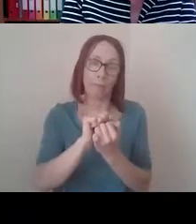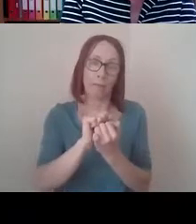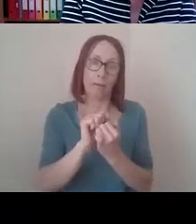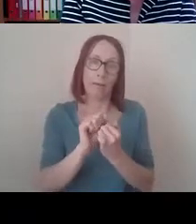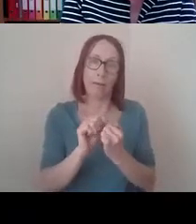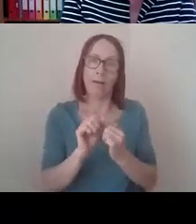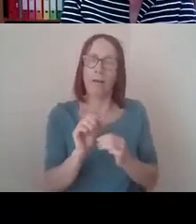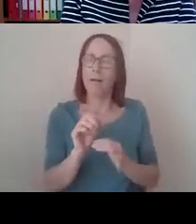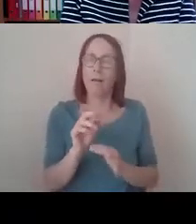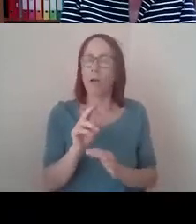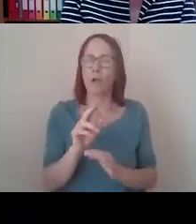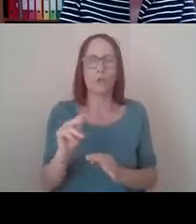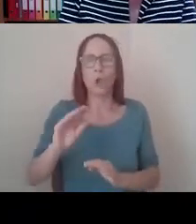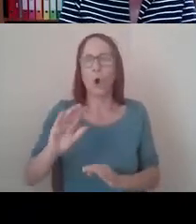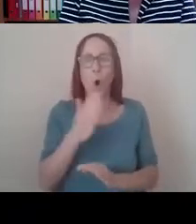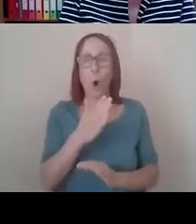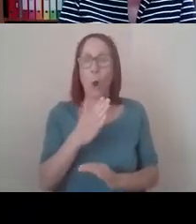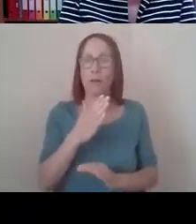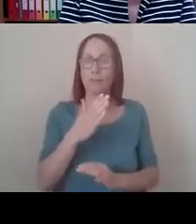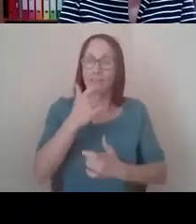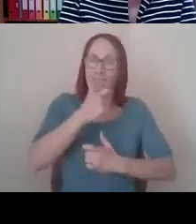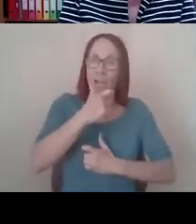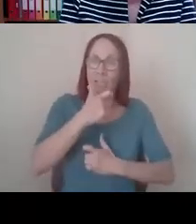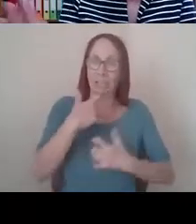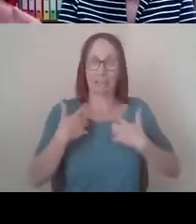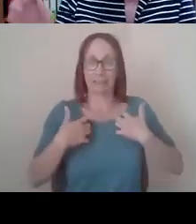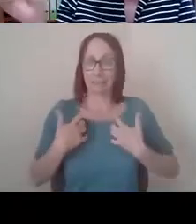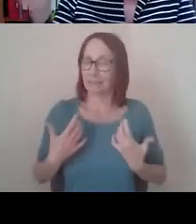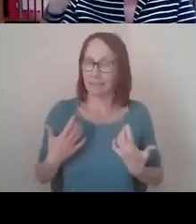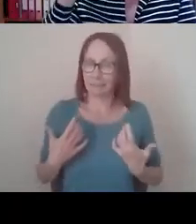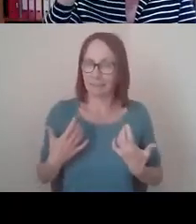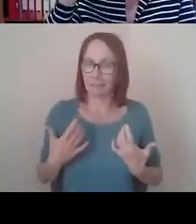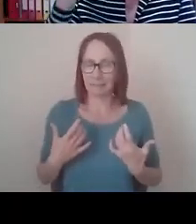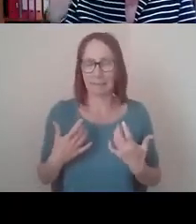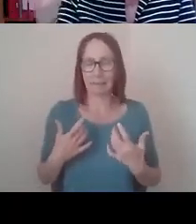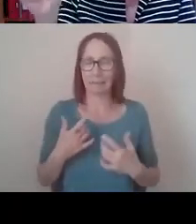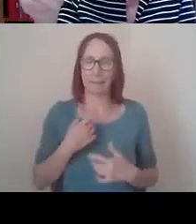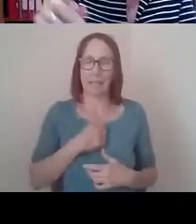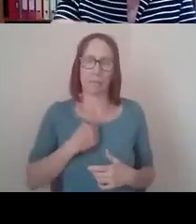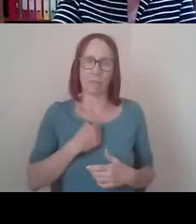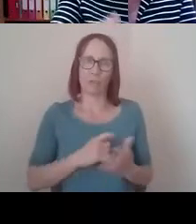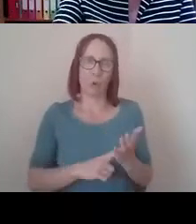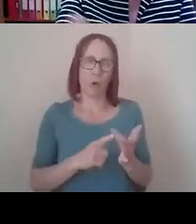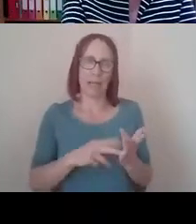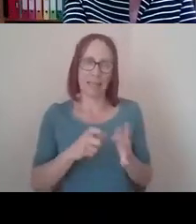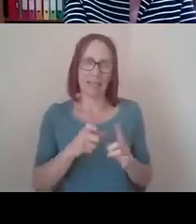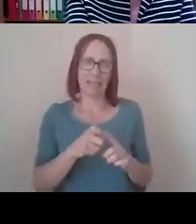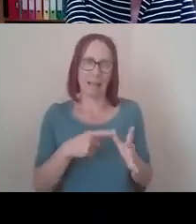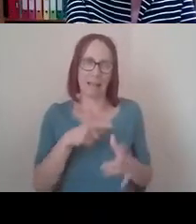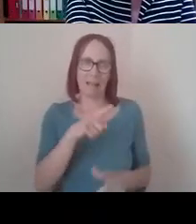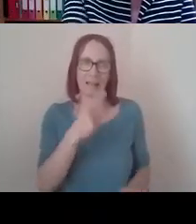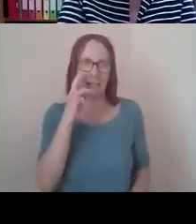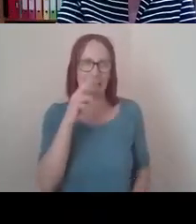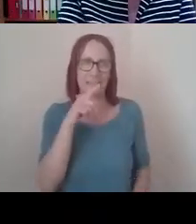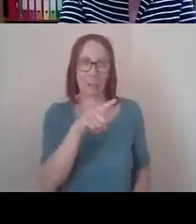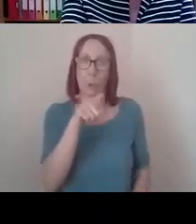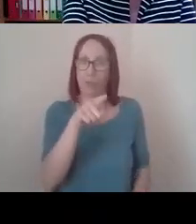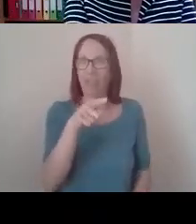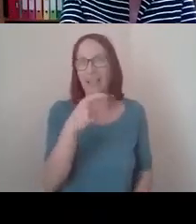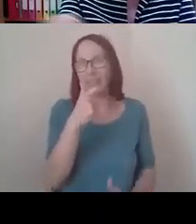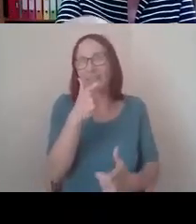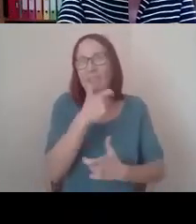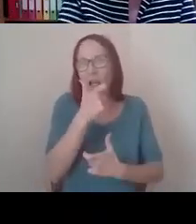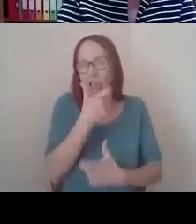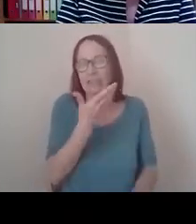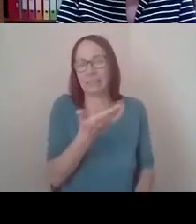not all fun. Emma, and I'm sorry, Linda, because I can see you in the, oh yes, that's the fun bit of the campaigning.